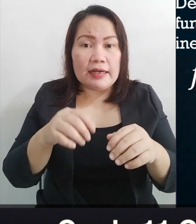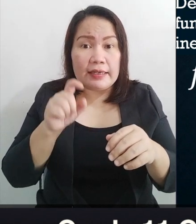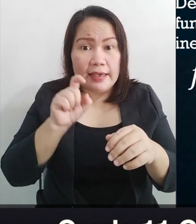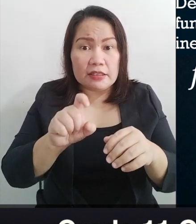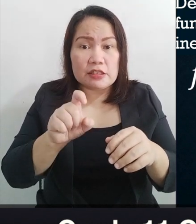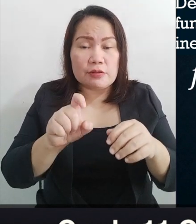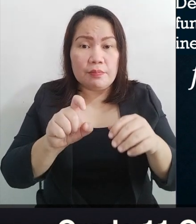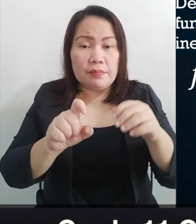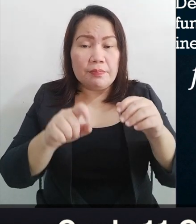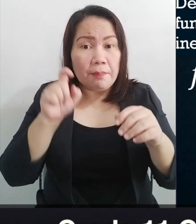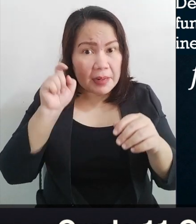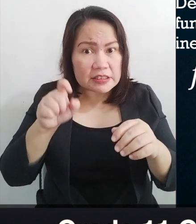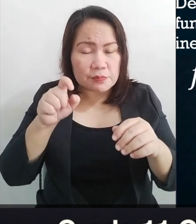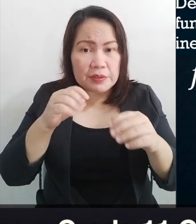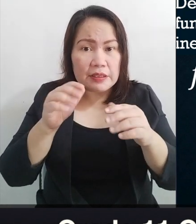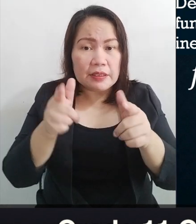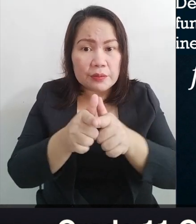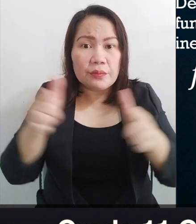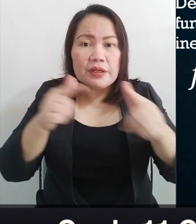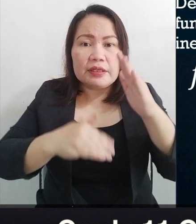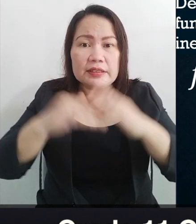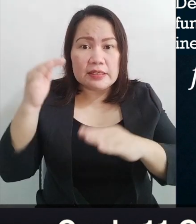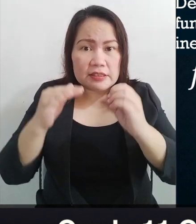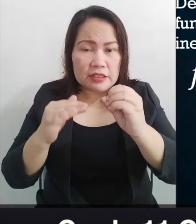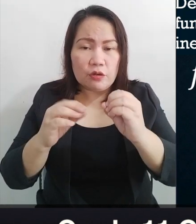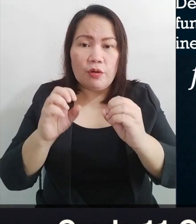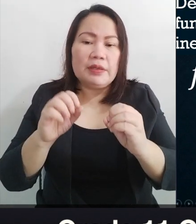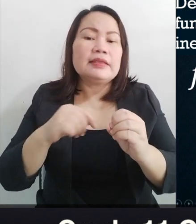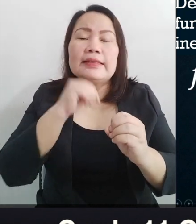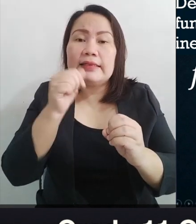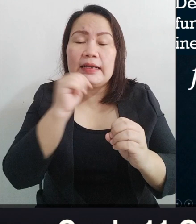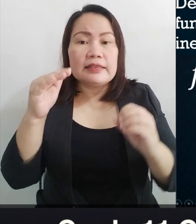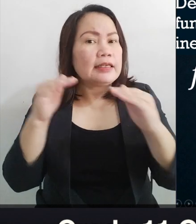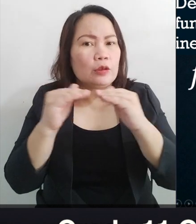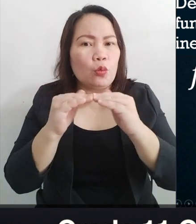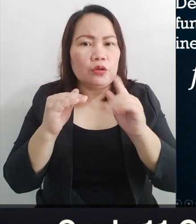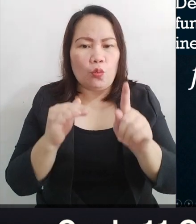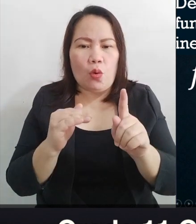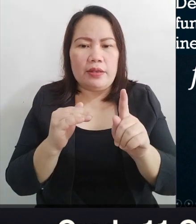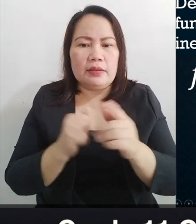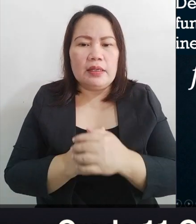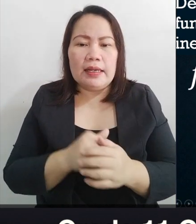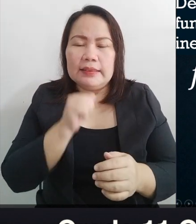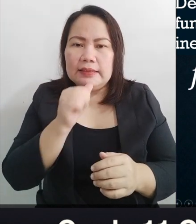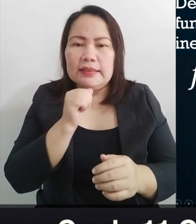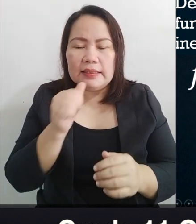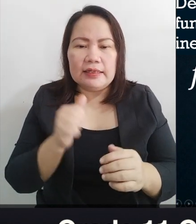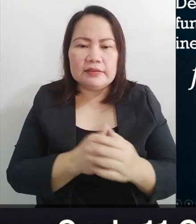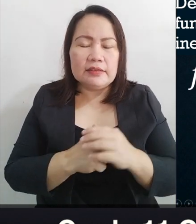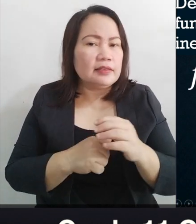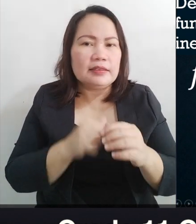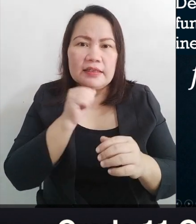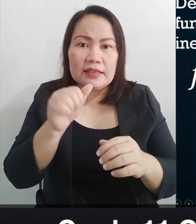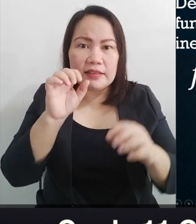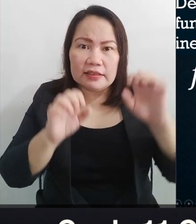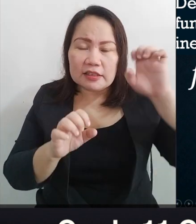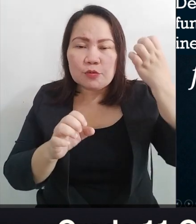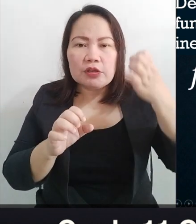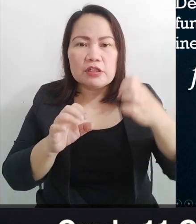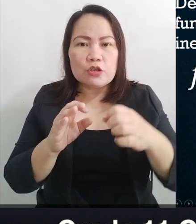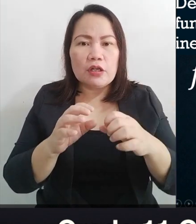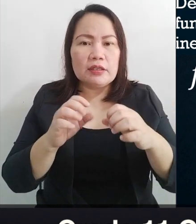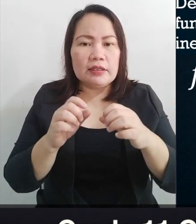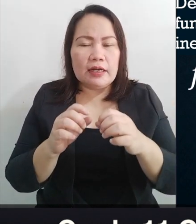than 0 or but less than 1. Since variable yung base natin, so that is not an